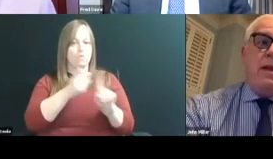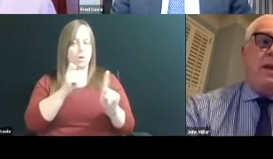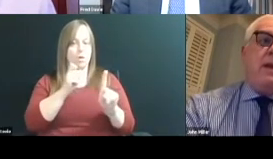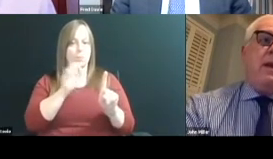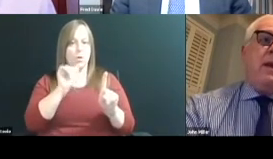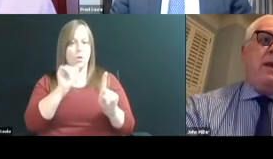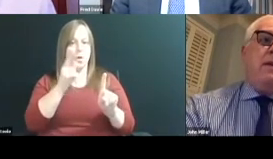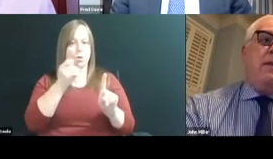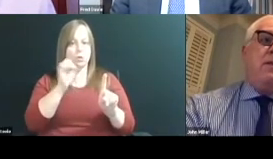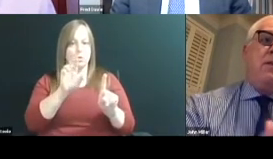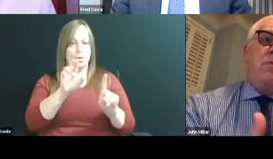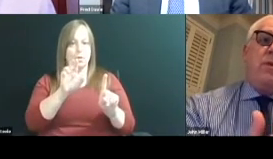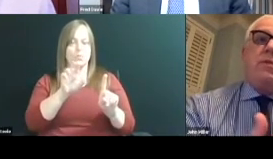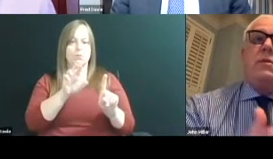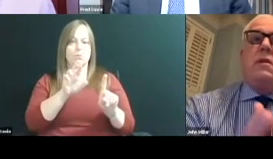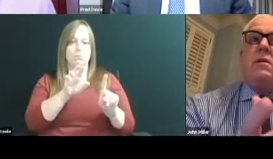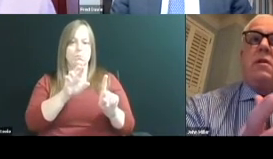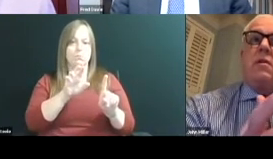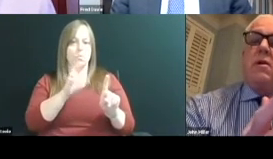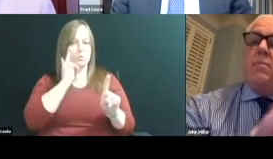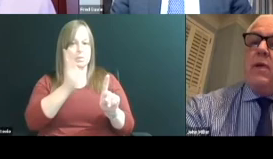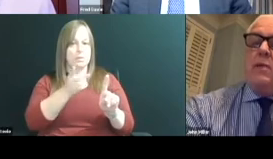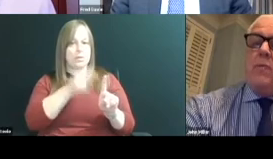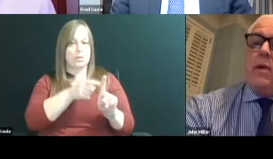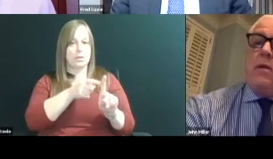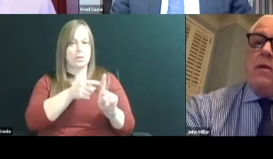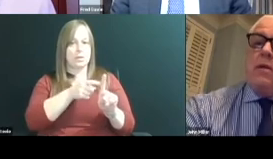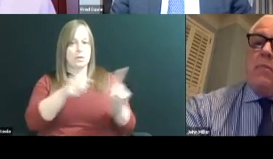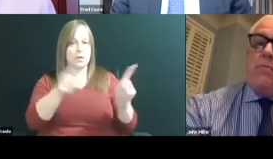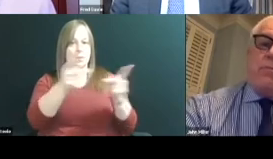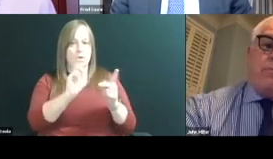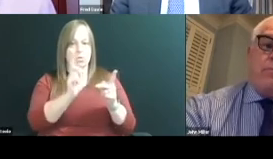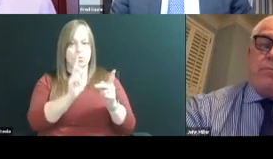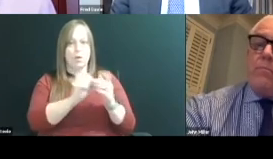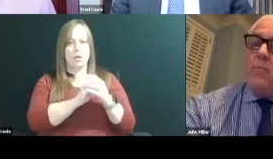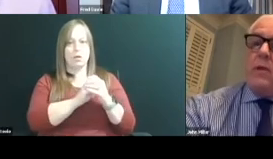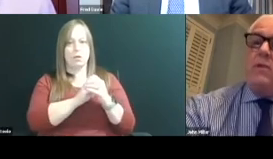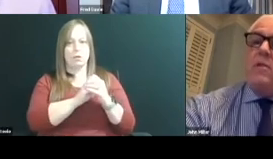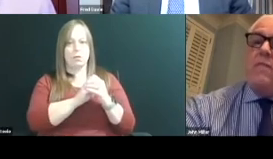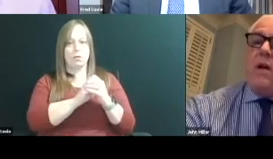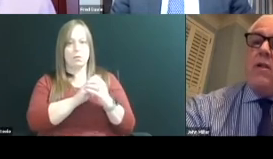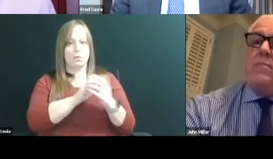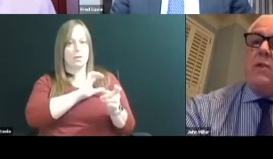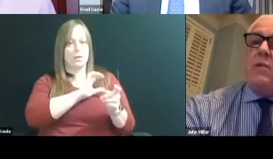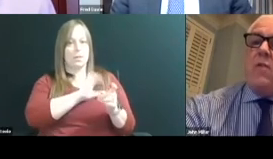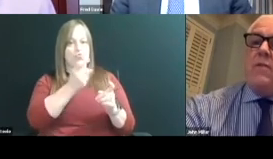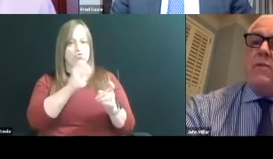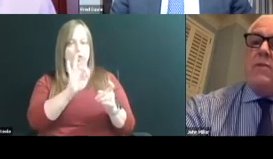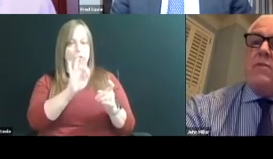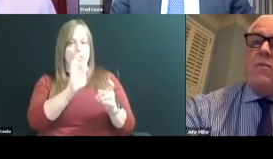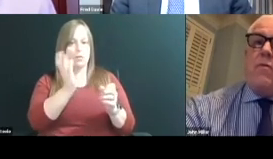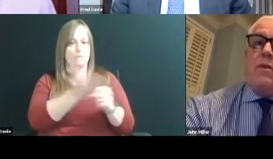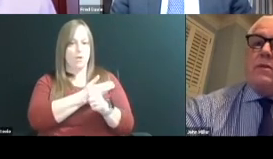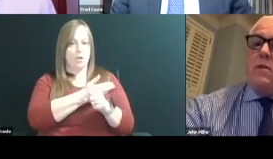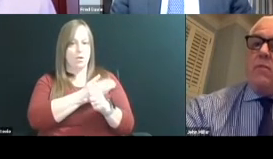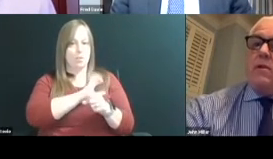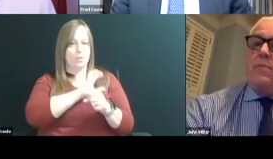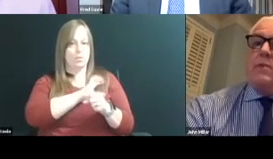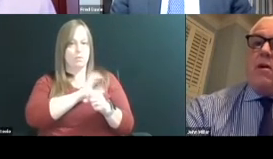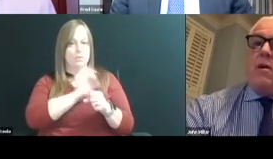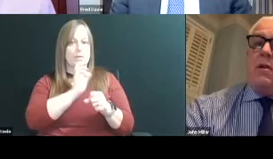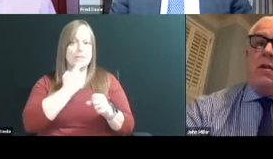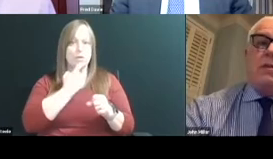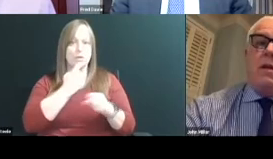alderman. And what you see is a place where the police chief fires police officers for